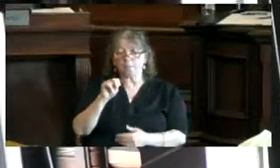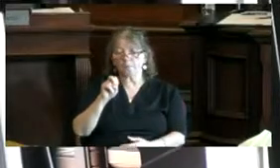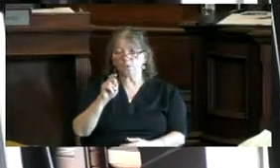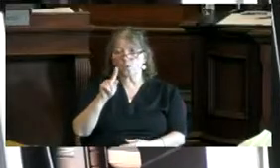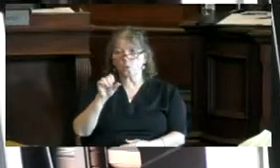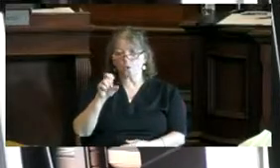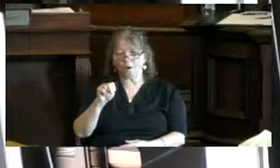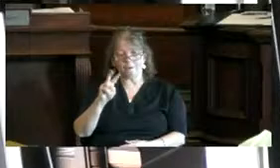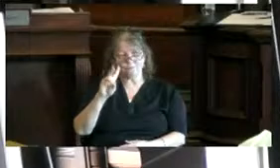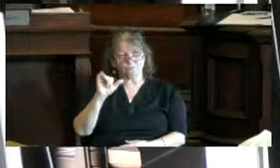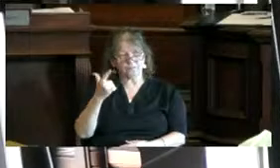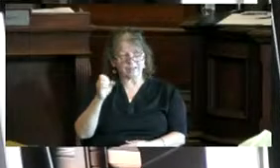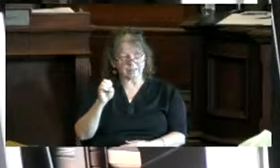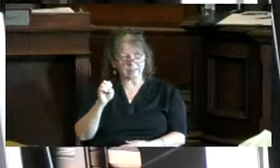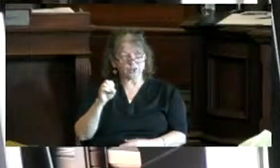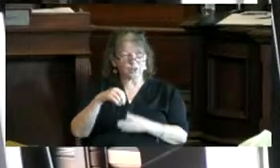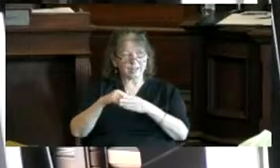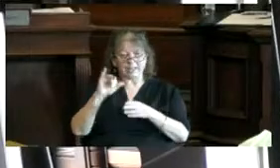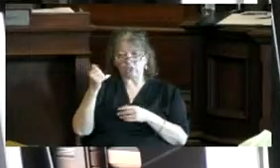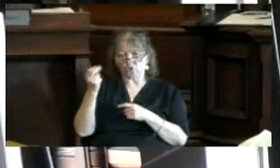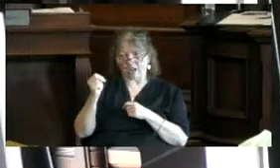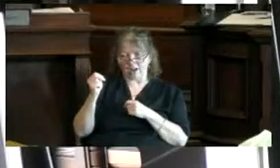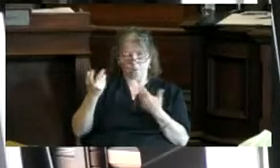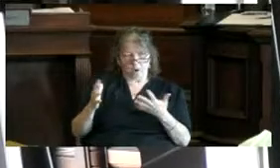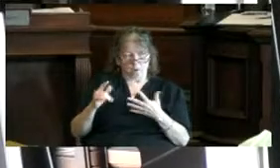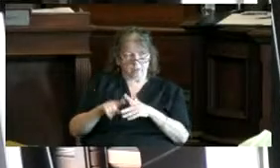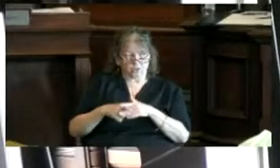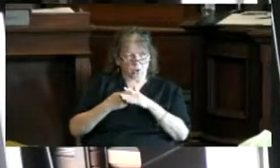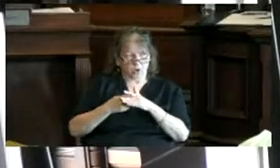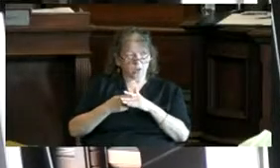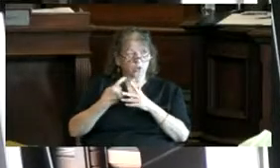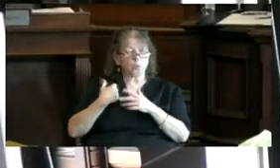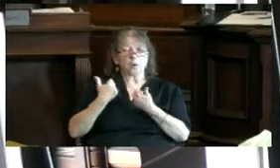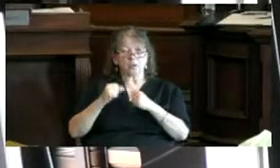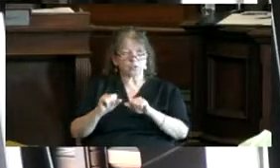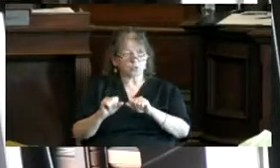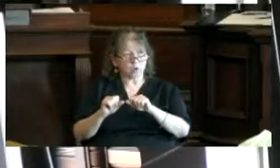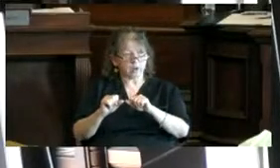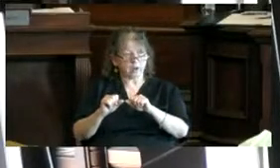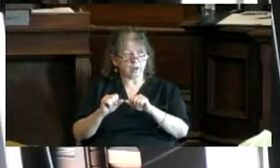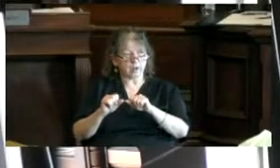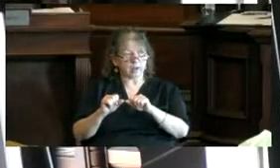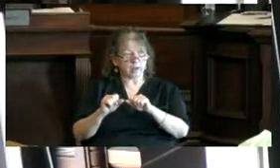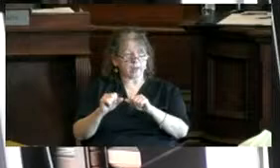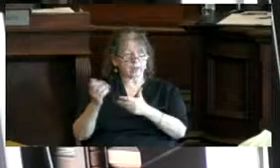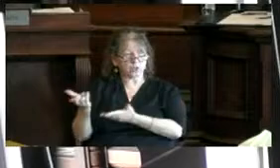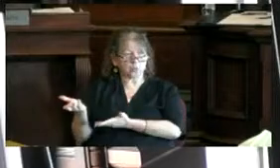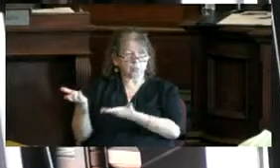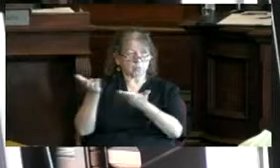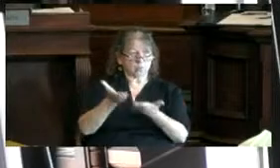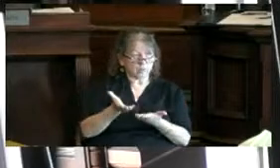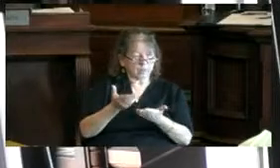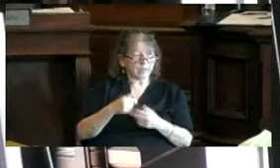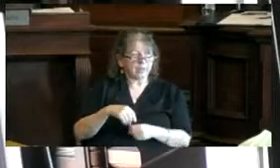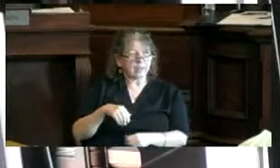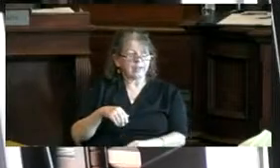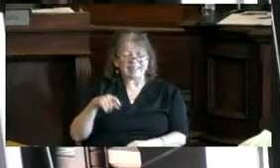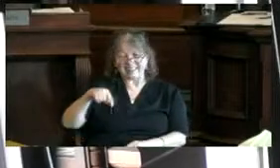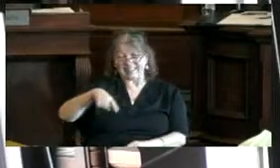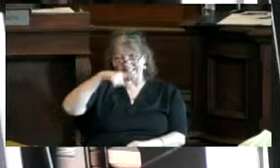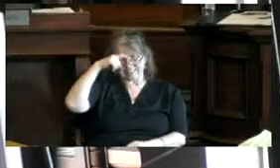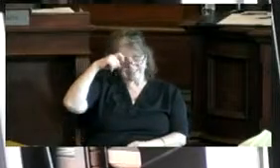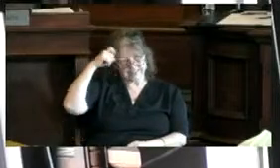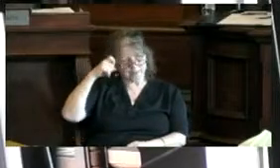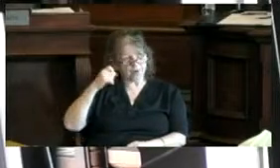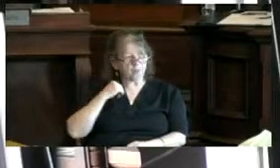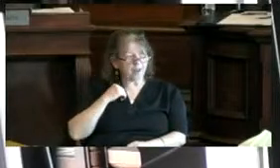January with Rec on the Move. And so we are trying to bring it to life, to say. And this summer, we are looking to